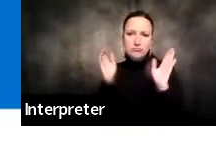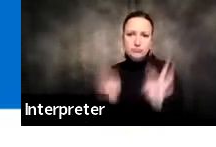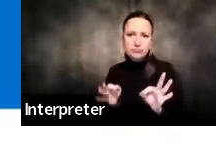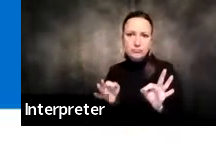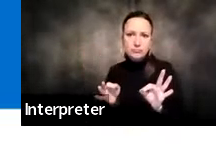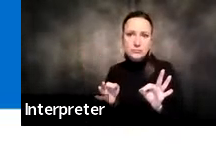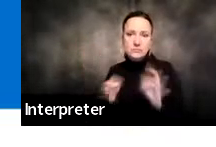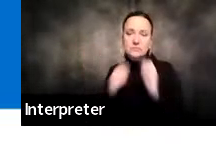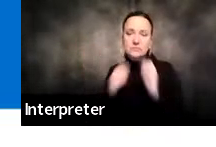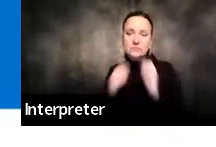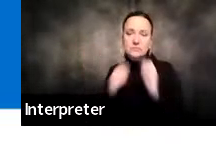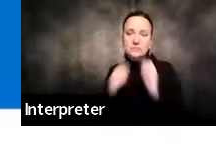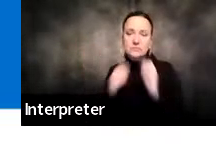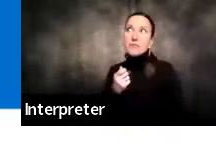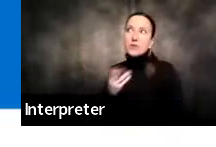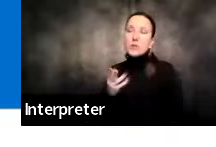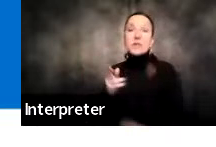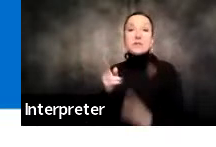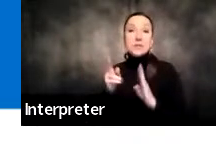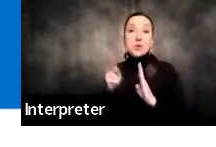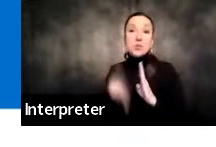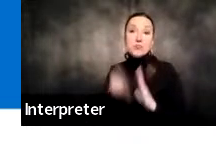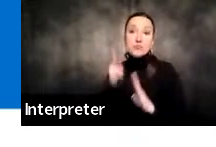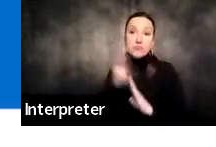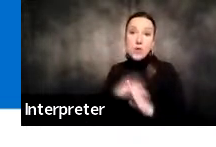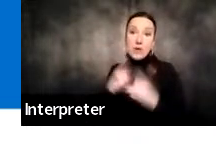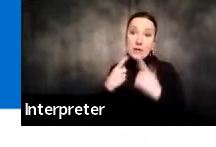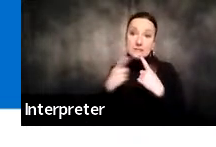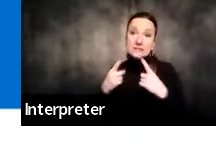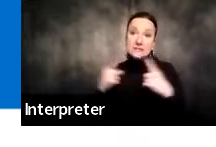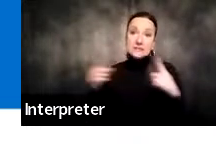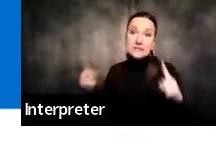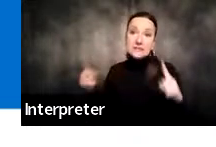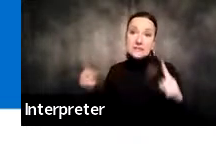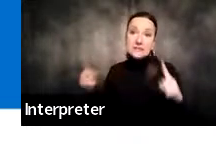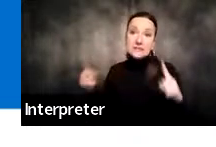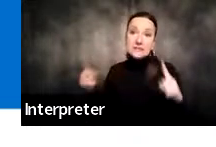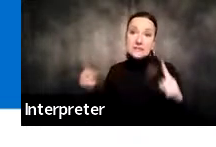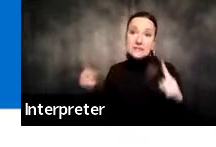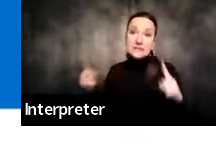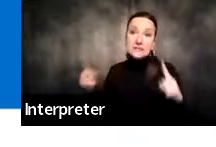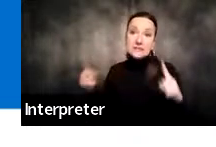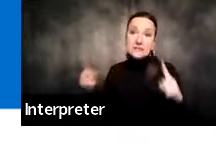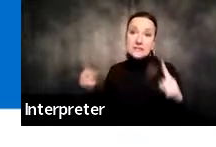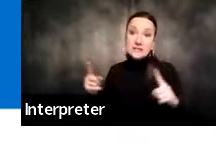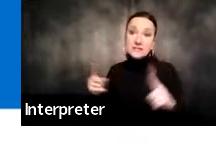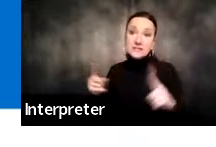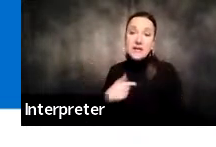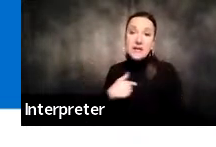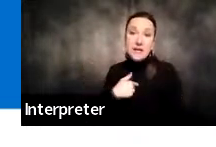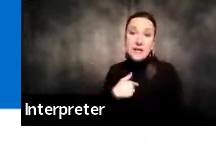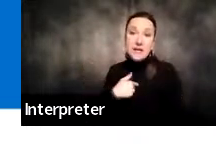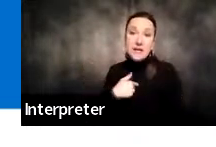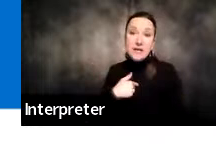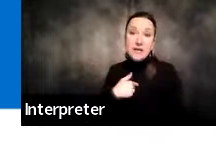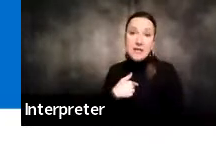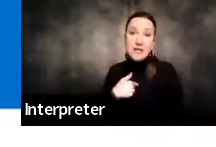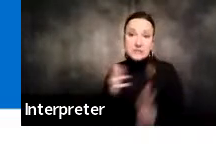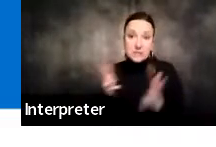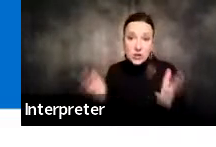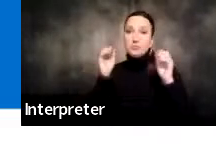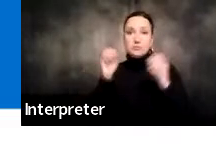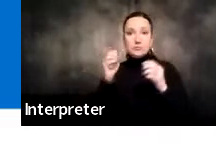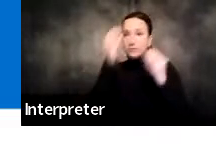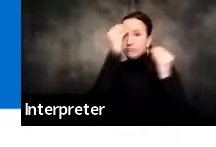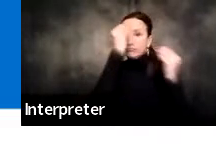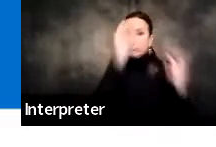well, I should say one of the few, but it's a program that really works. And I certainly encourage you to make it as widely known as possible. And